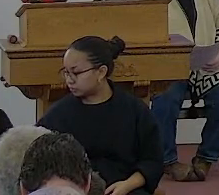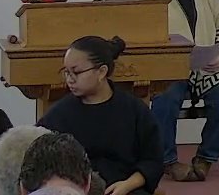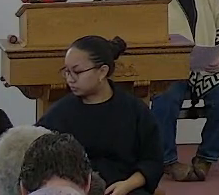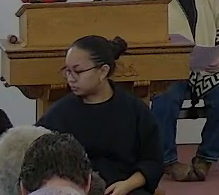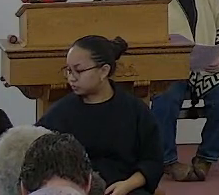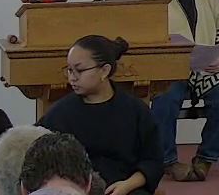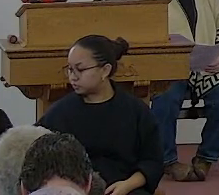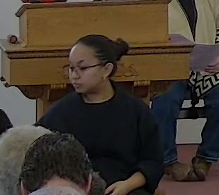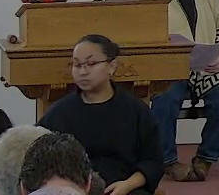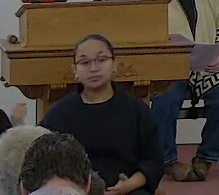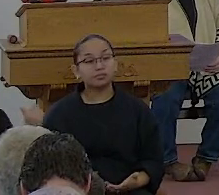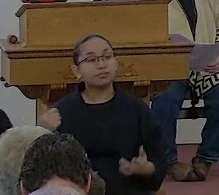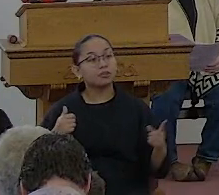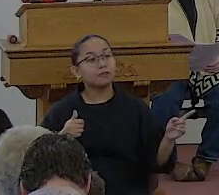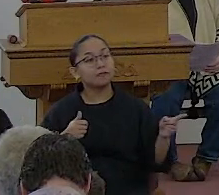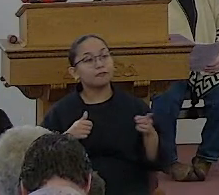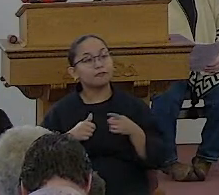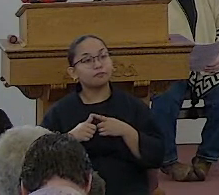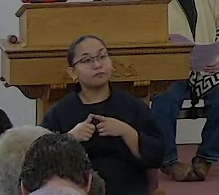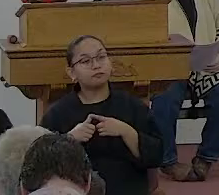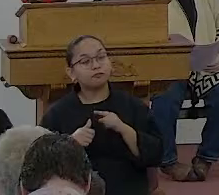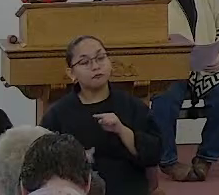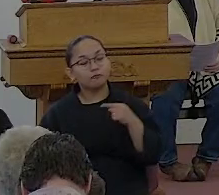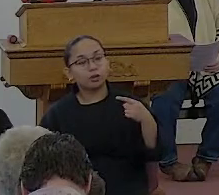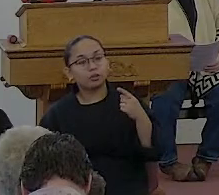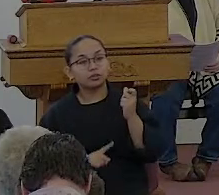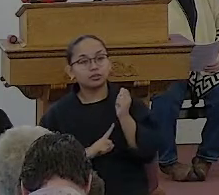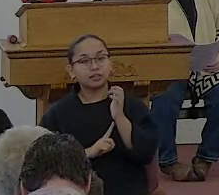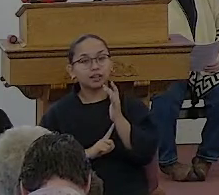I light the first candle.